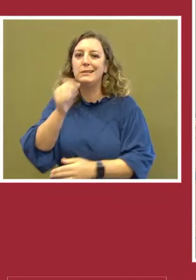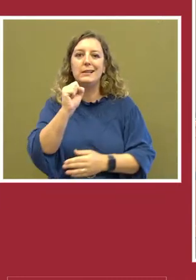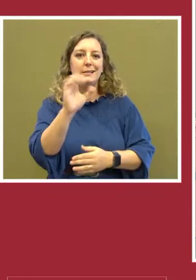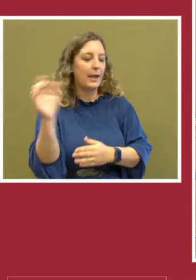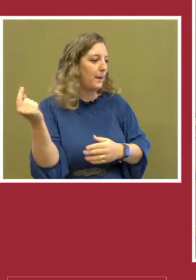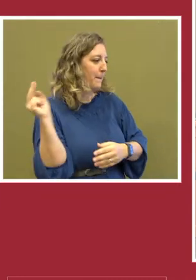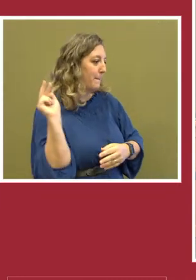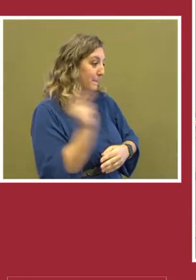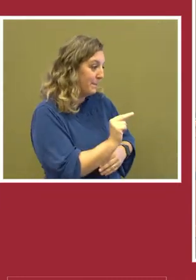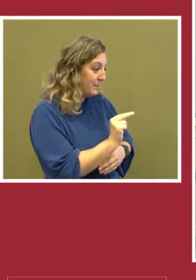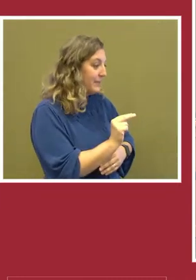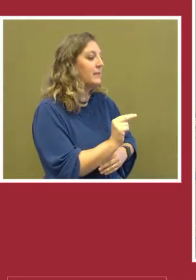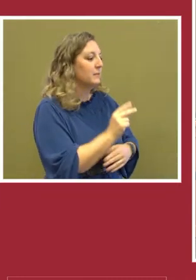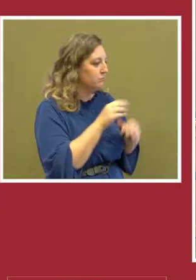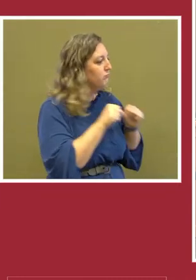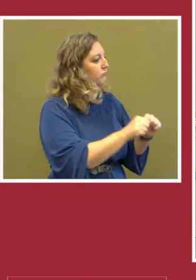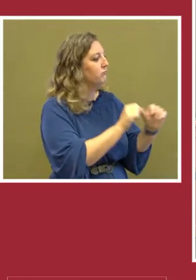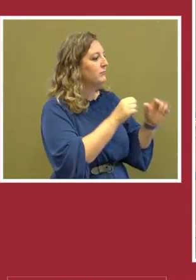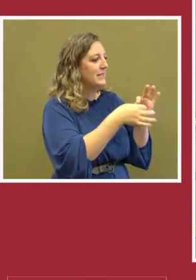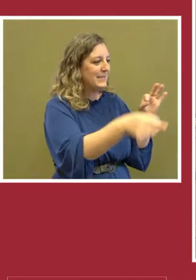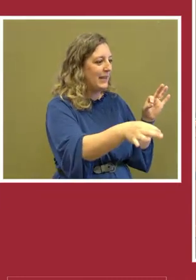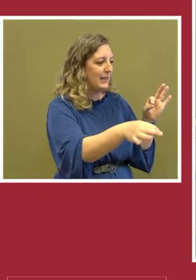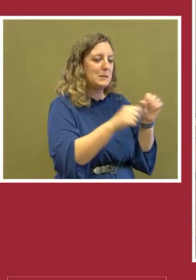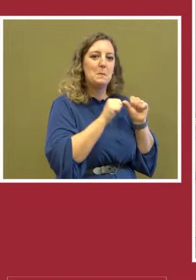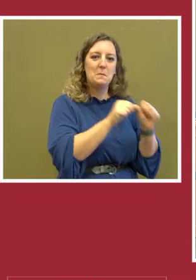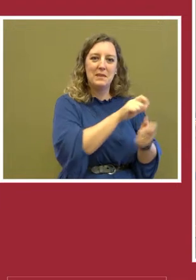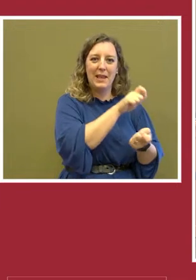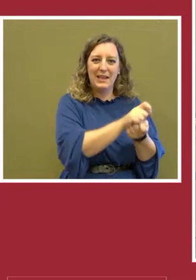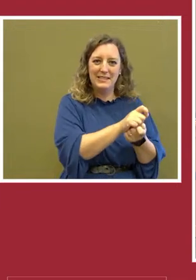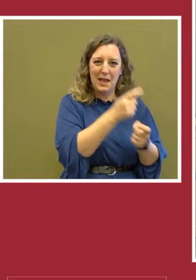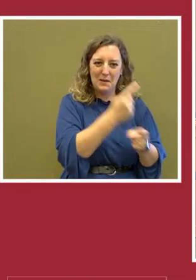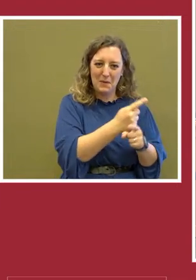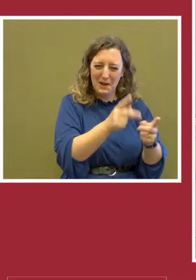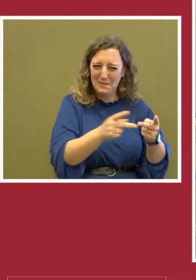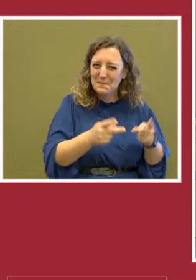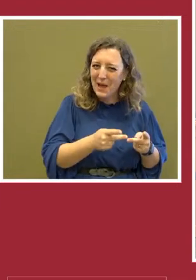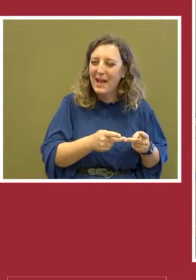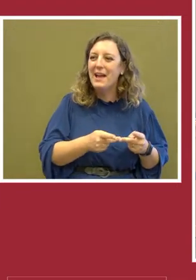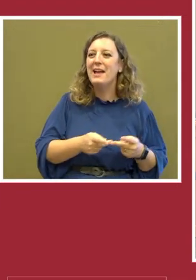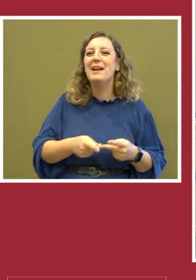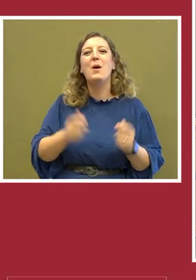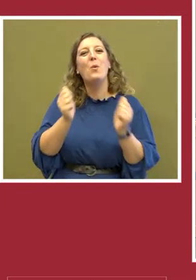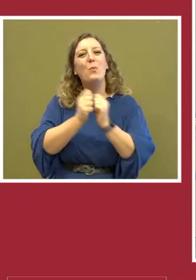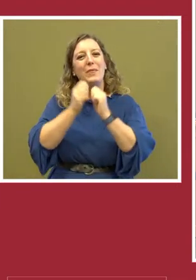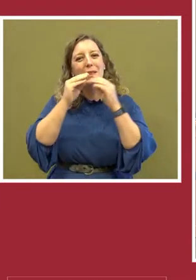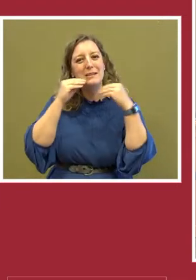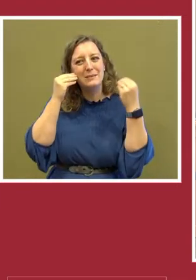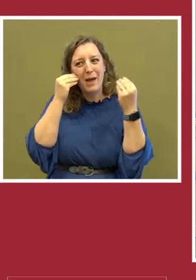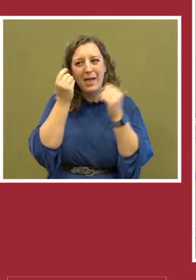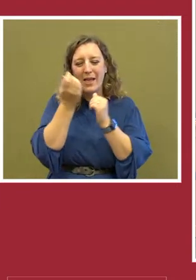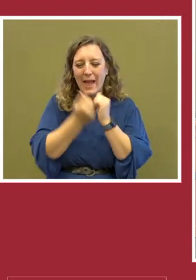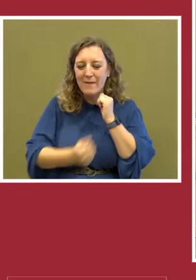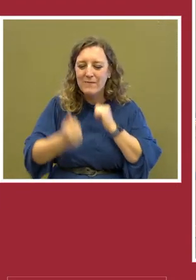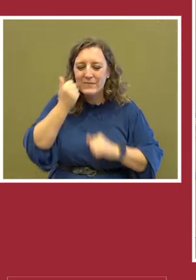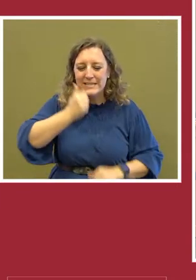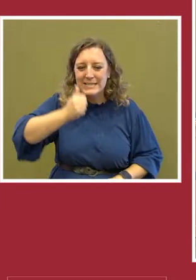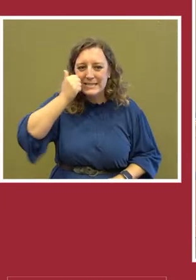seconds, turned back around to me, continued her sentence in the exact spot it was supposed to happen. And she does it with a smile every single day.